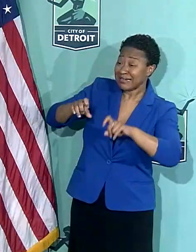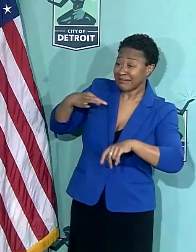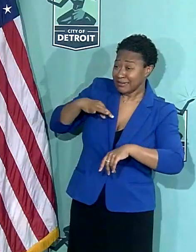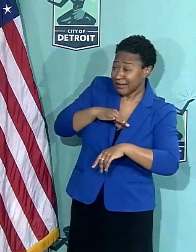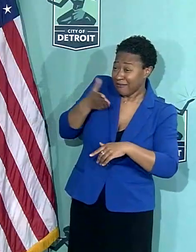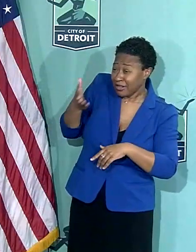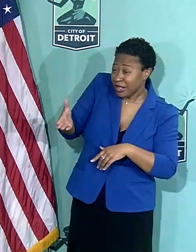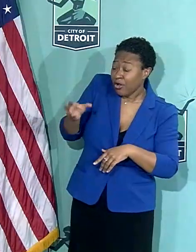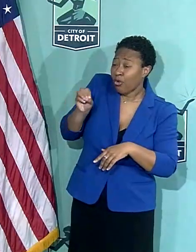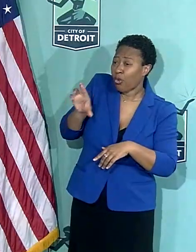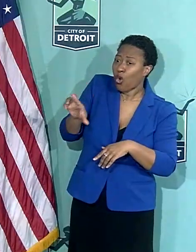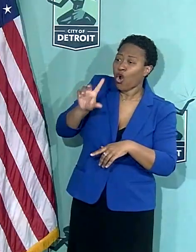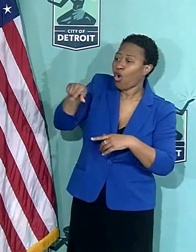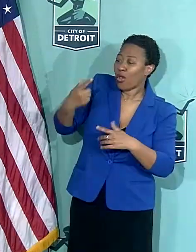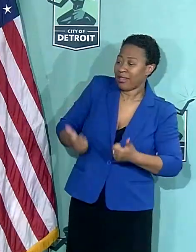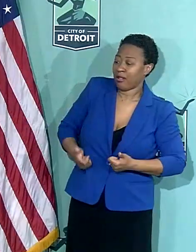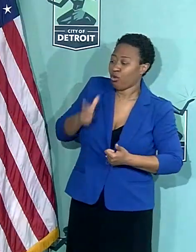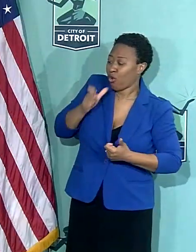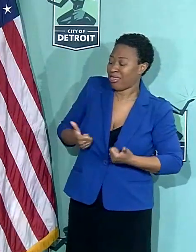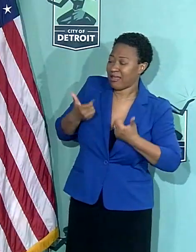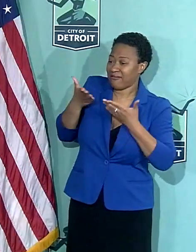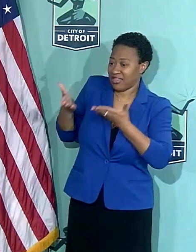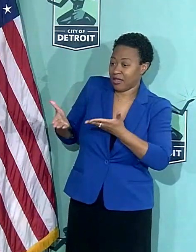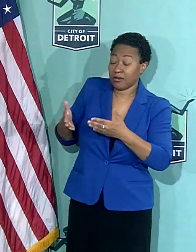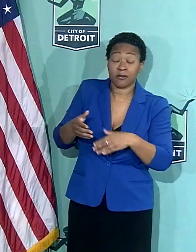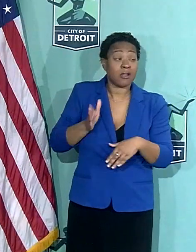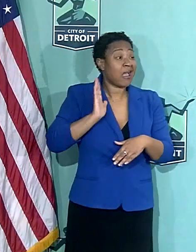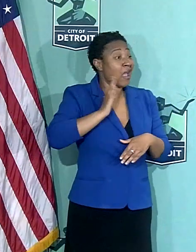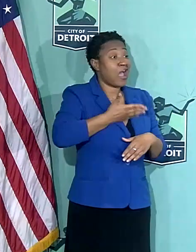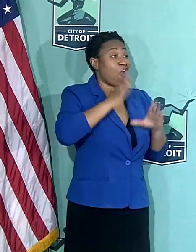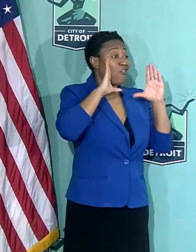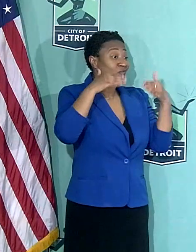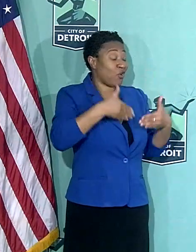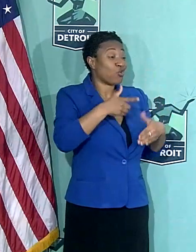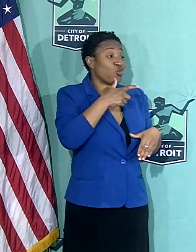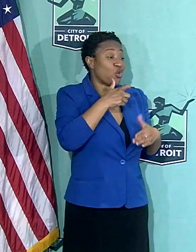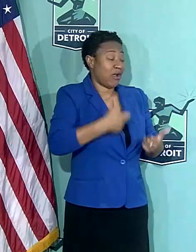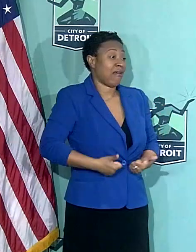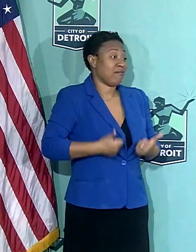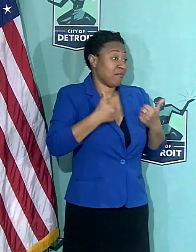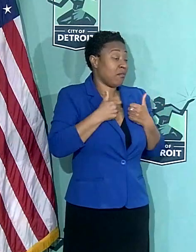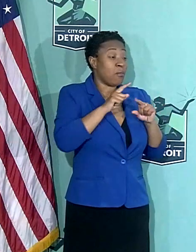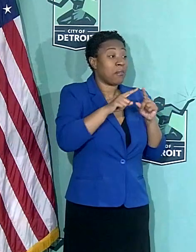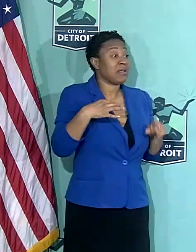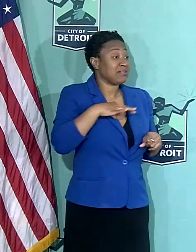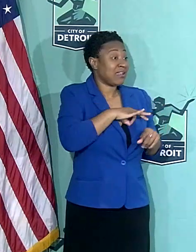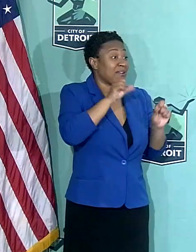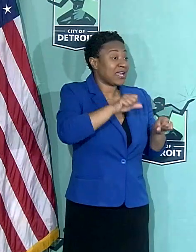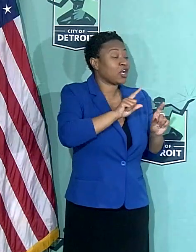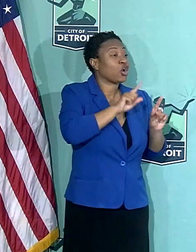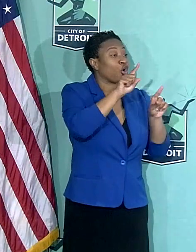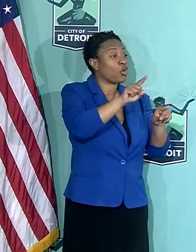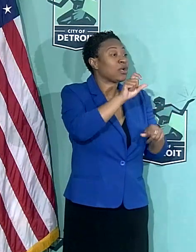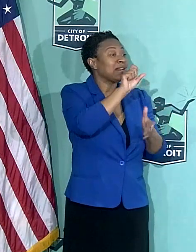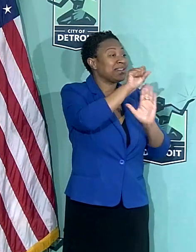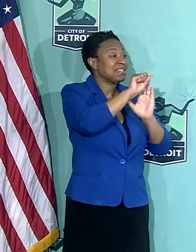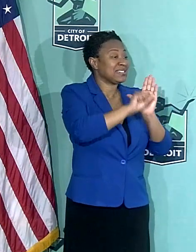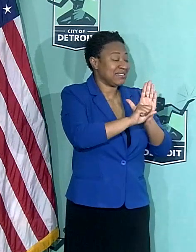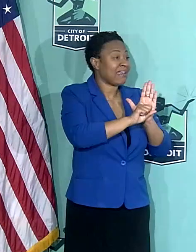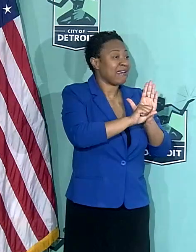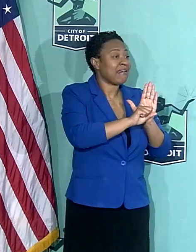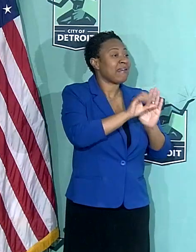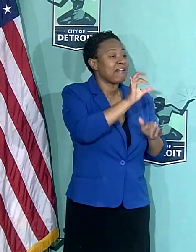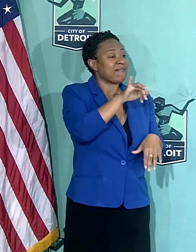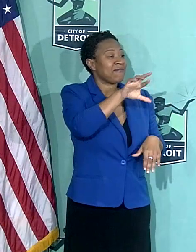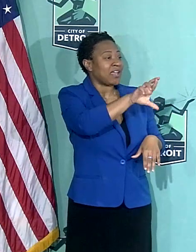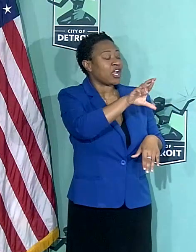it primarily just the residents? So our focus right now is the residents, but the staff are more than welcome to go to the state fairgrounds to get tested. Okay, and